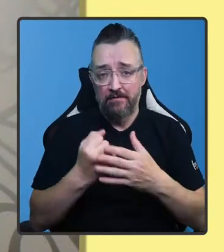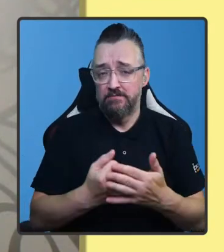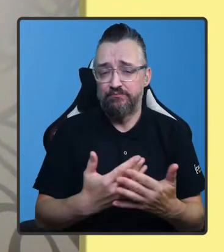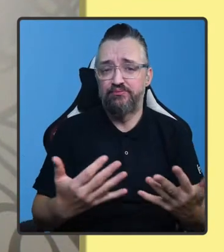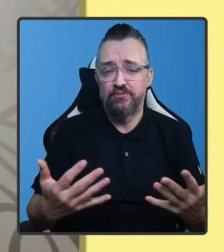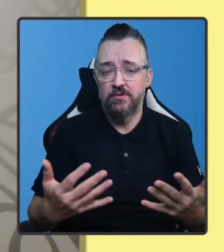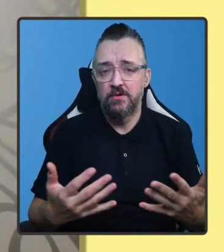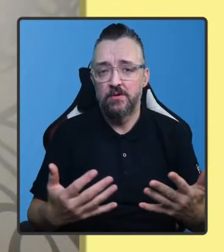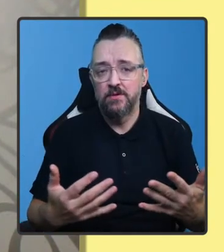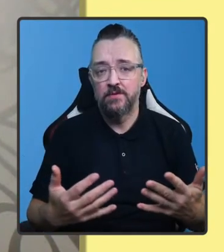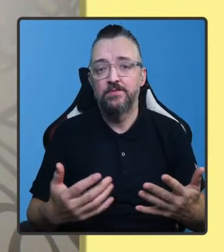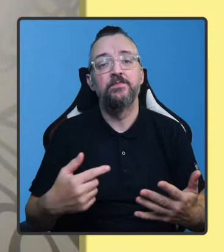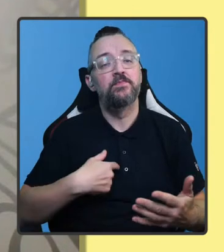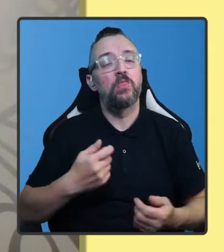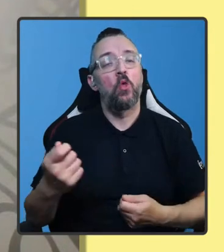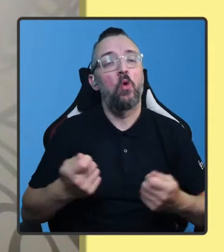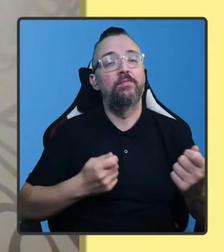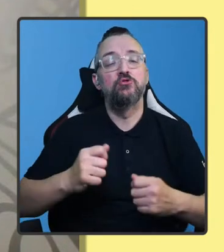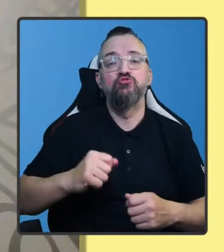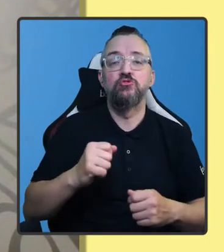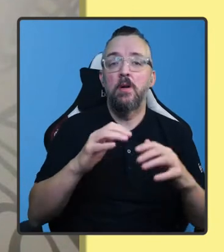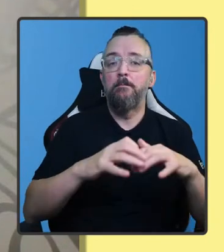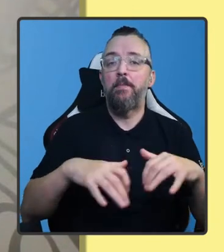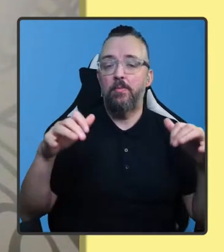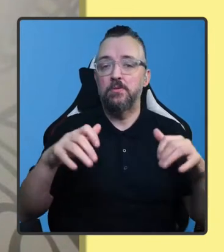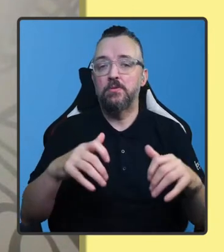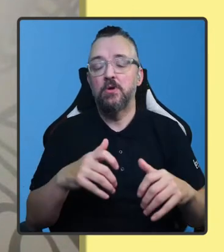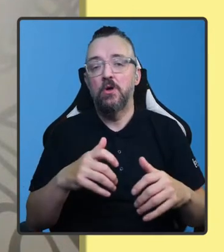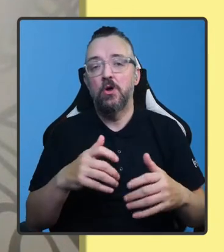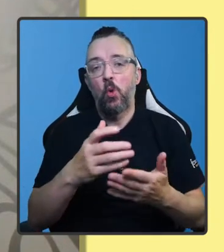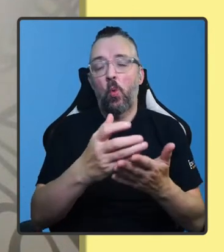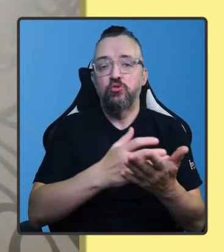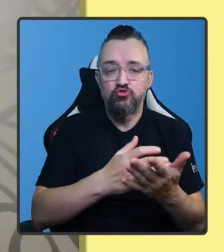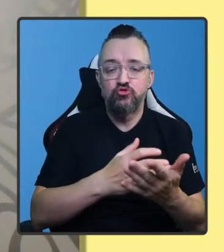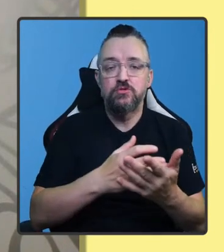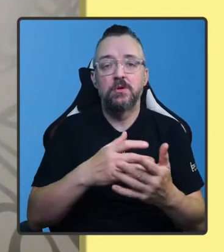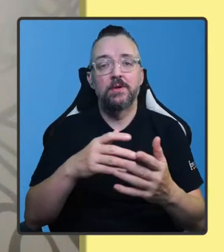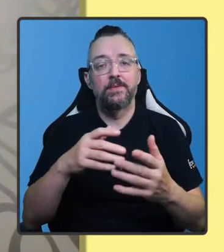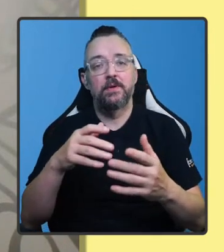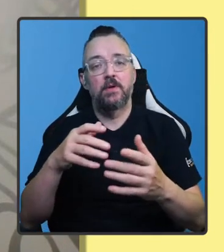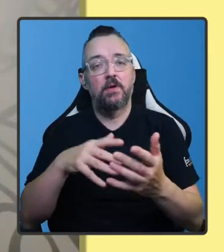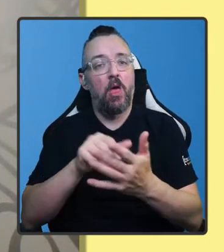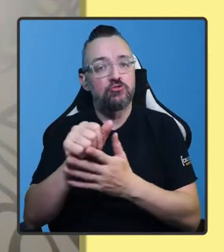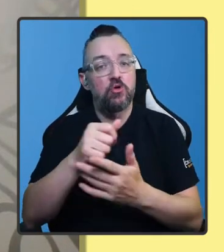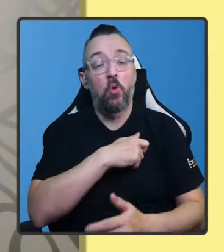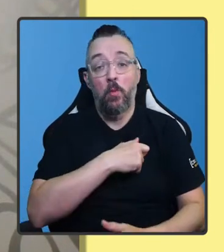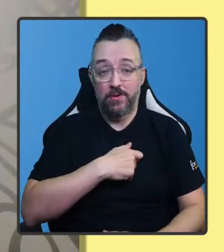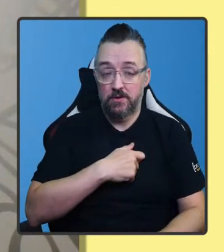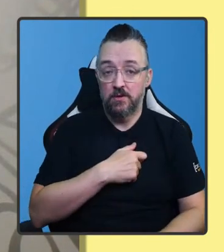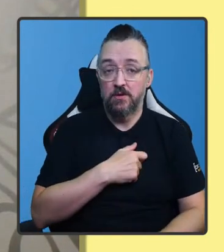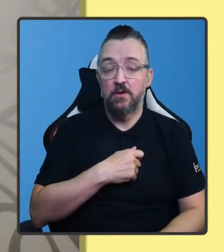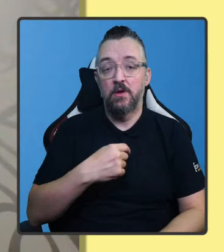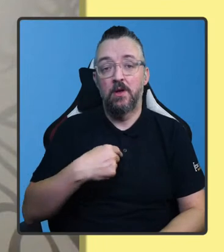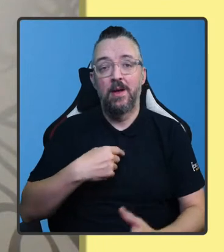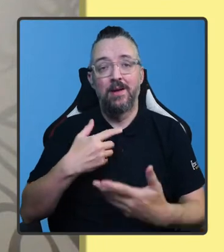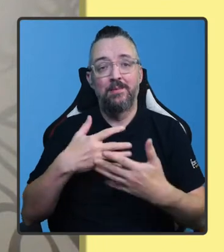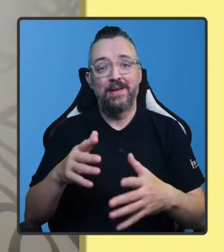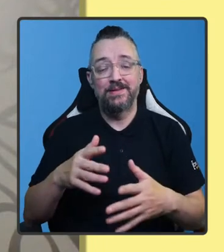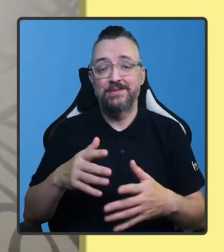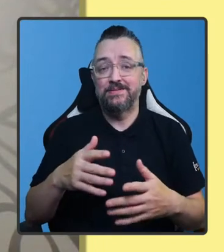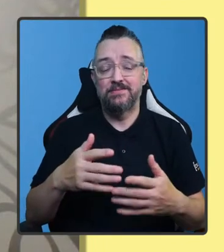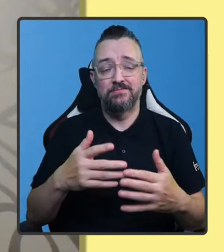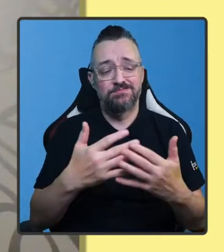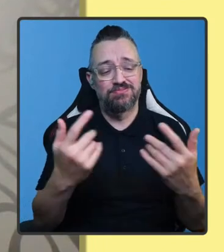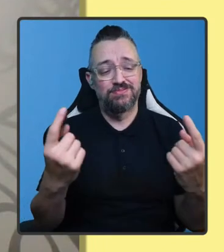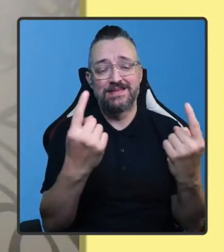As convener of the Scottish Parliament Constitution Europe External Affairs and Culture Committee, my work is dominated by these issues